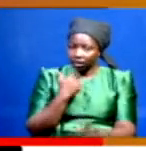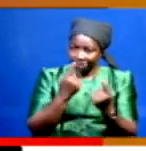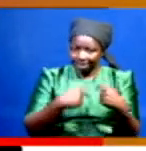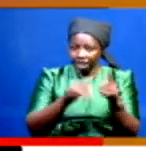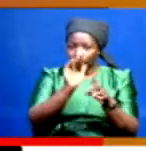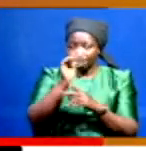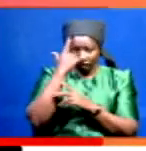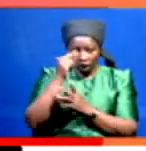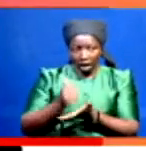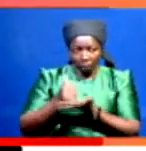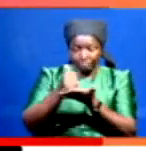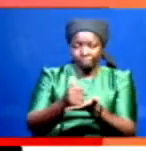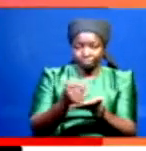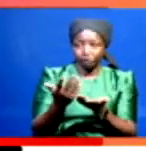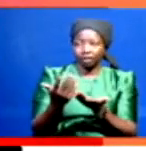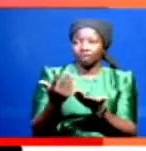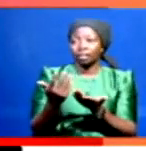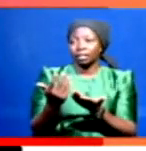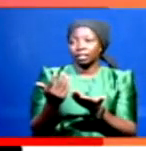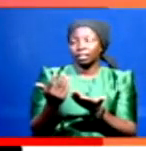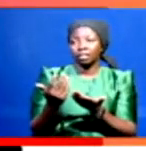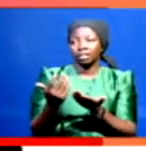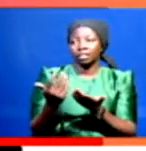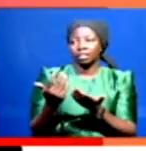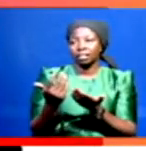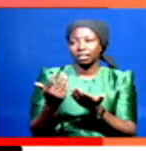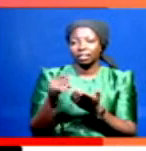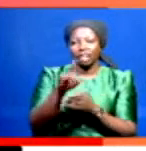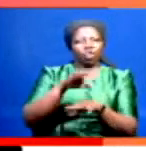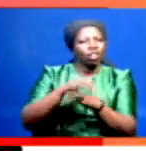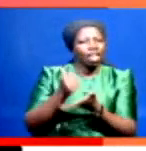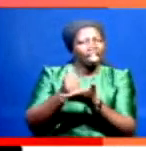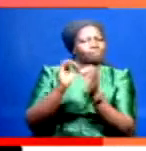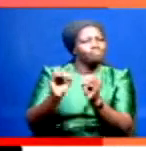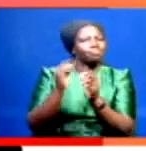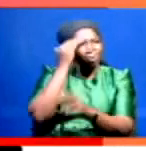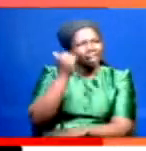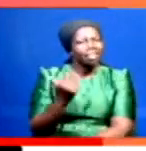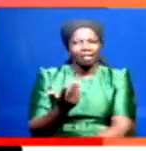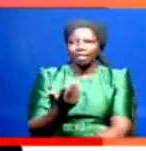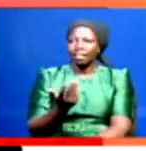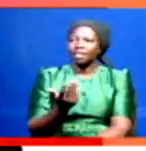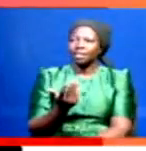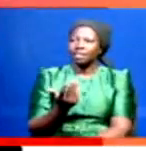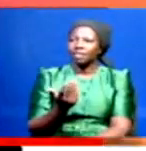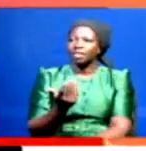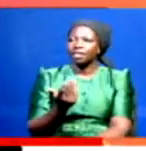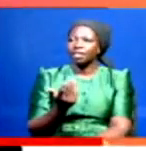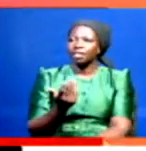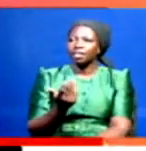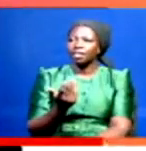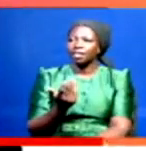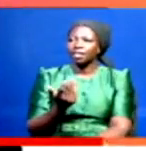help. Mm-hmm. Why didn't he get help? Is that would the regulation of a church have helped